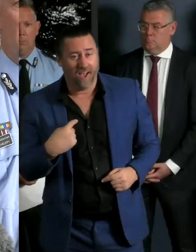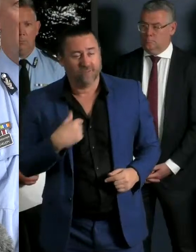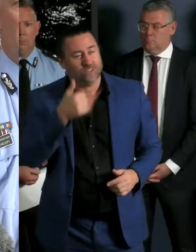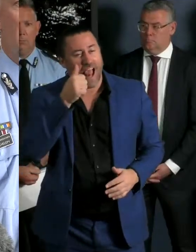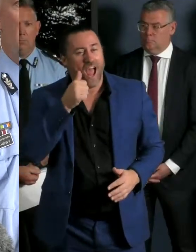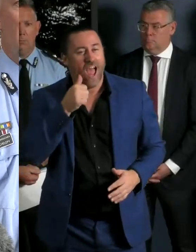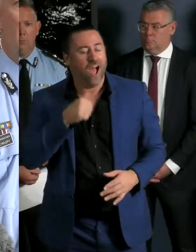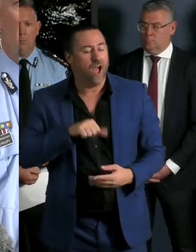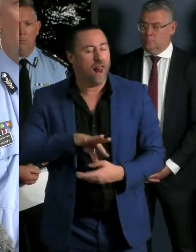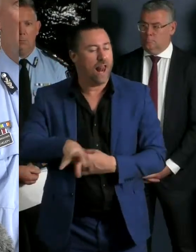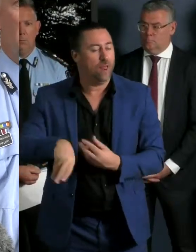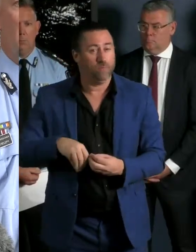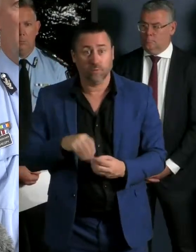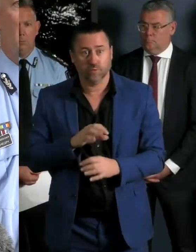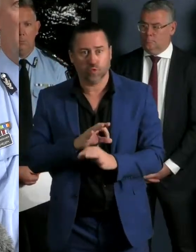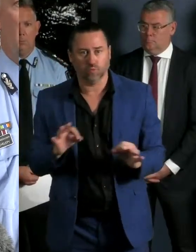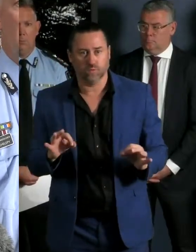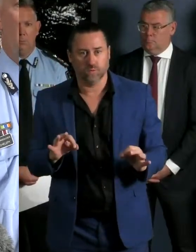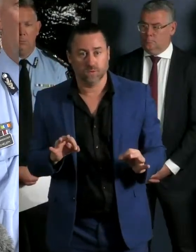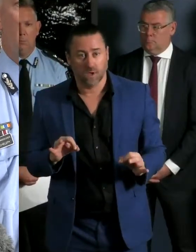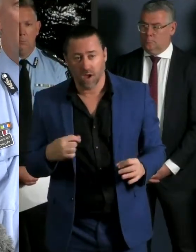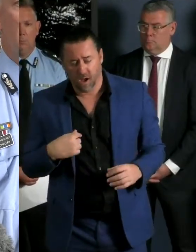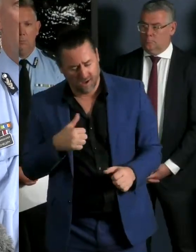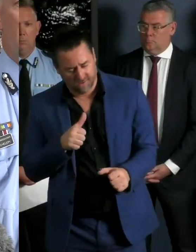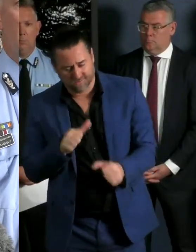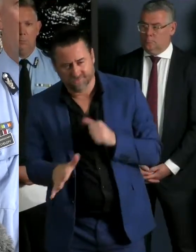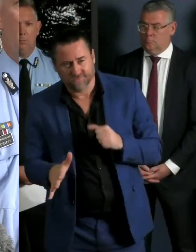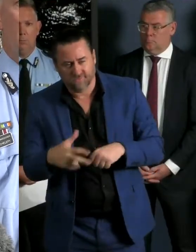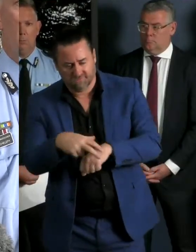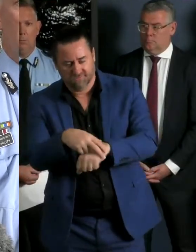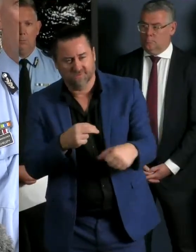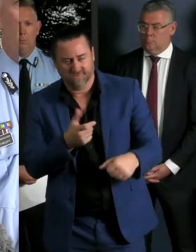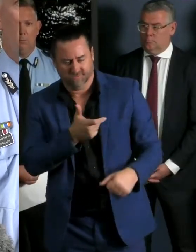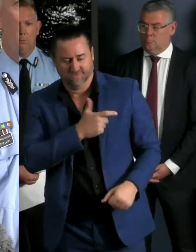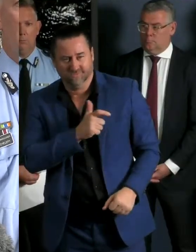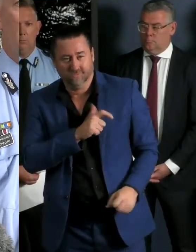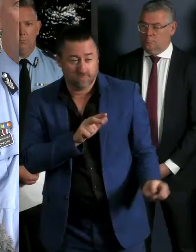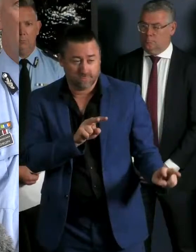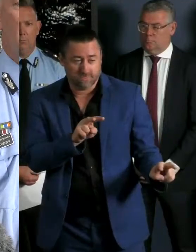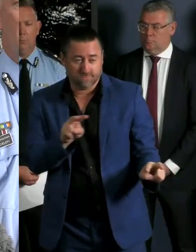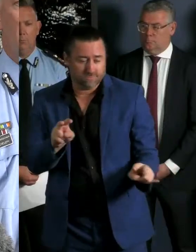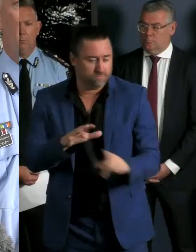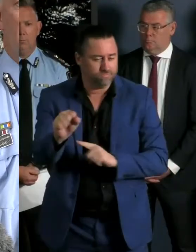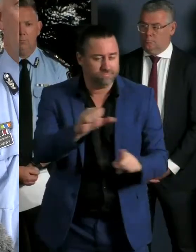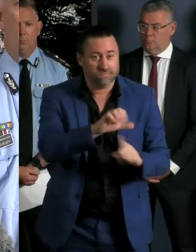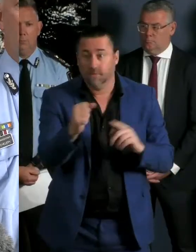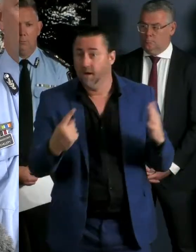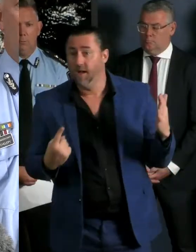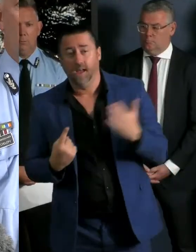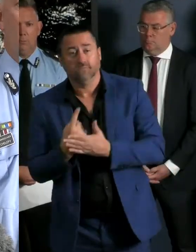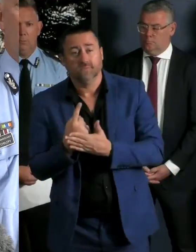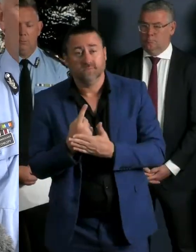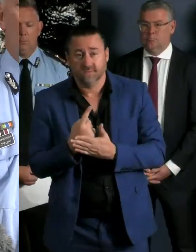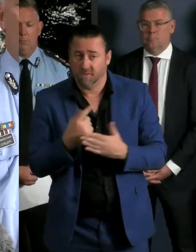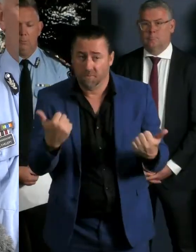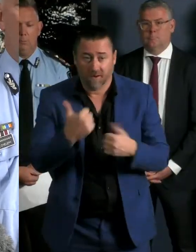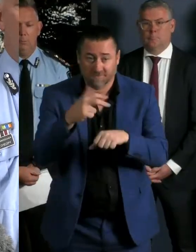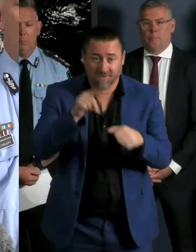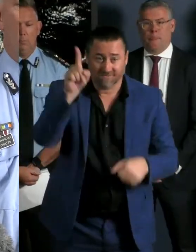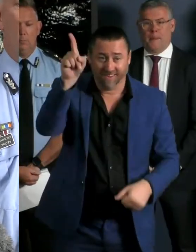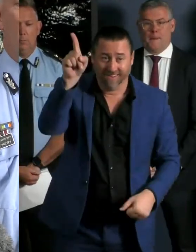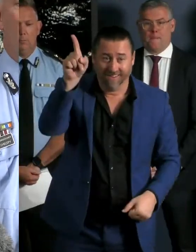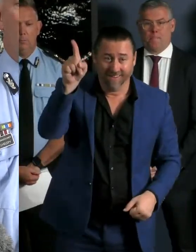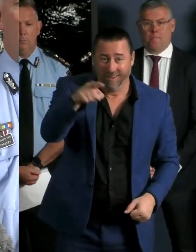that, you won't. And this is one of the reasons why we put substantial resources into place, that if we do have a situation after